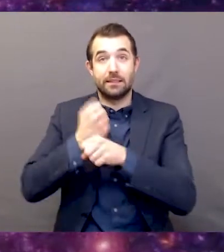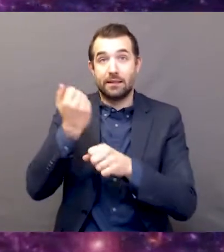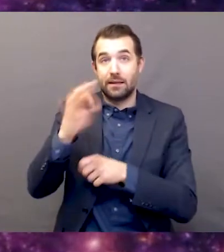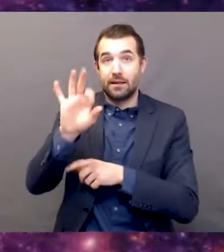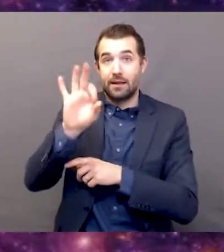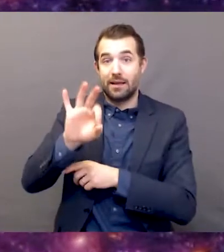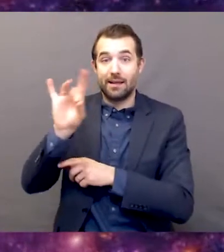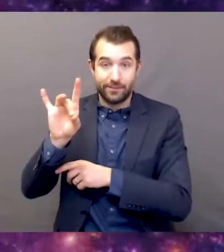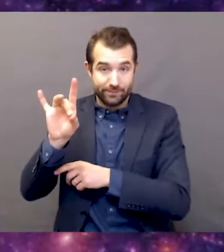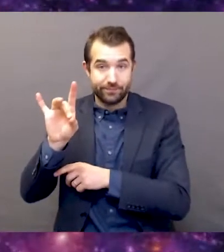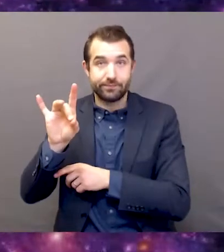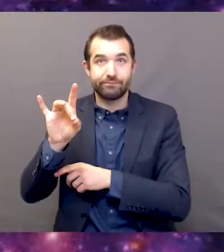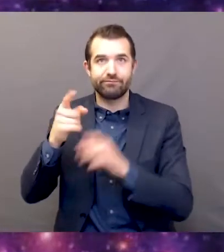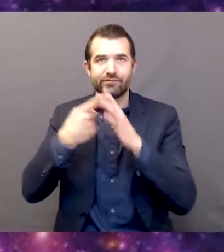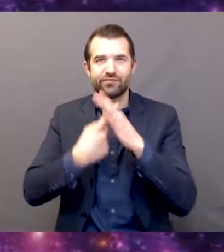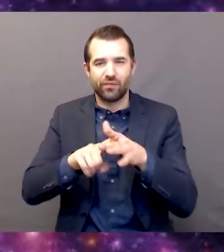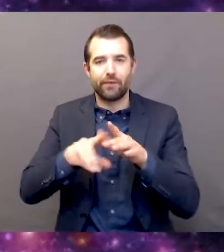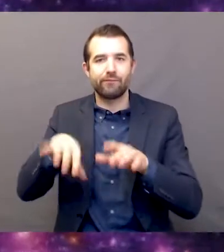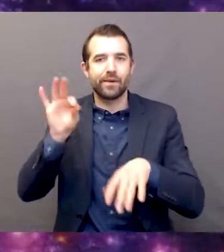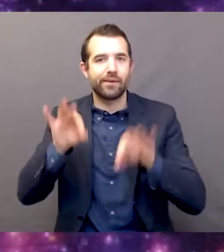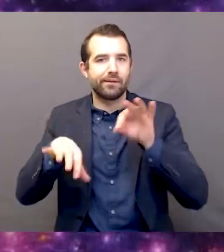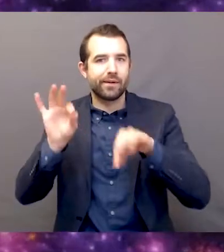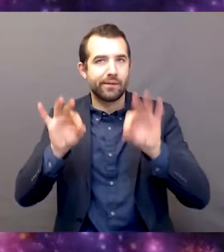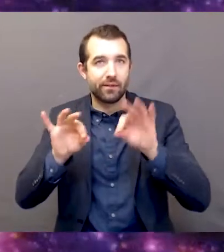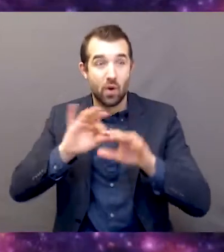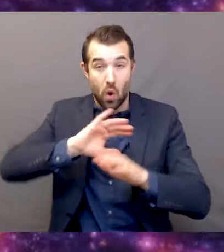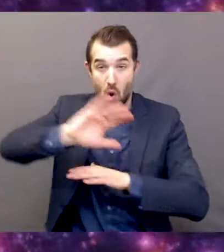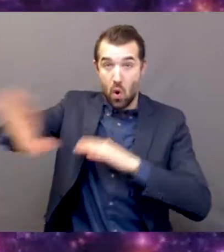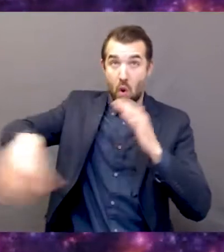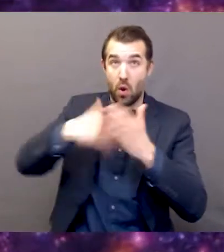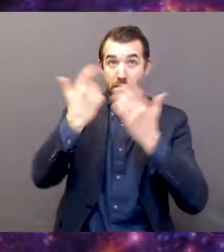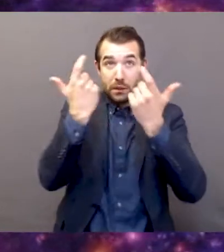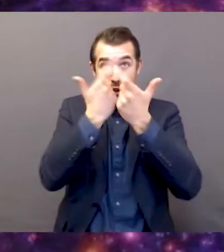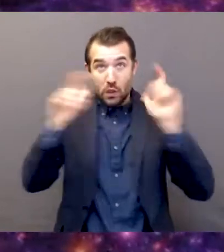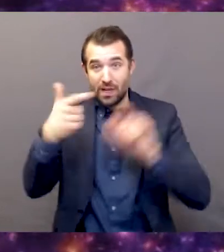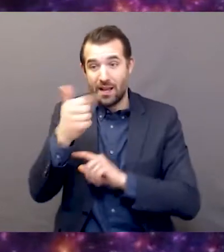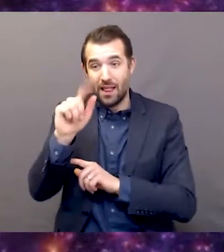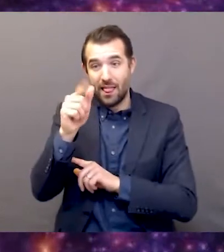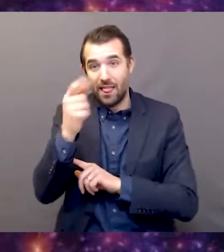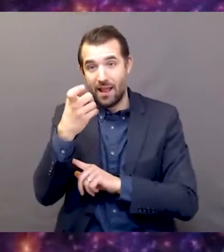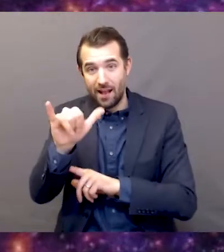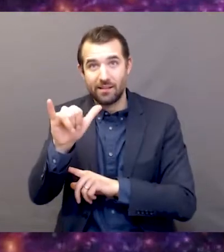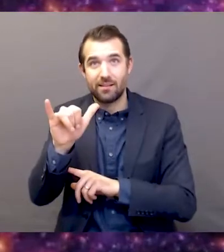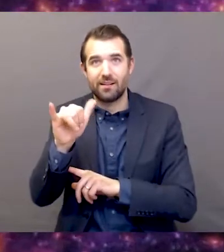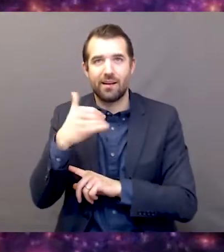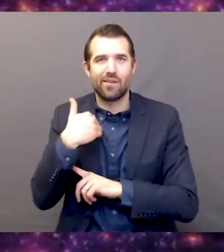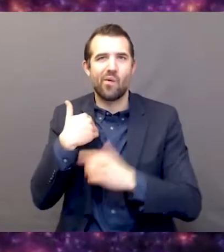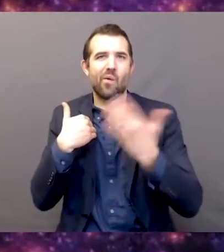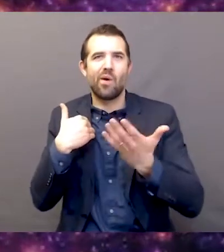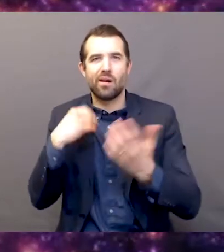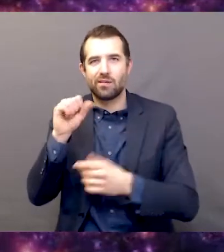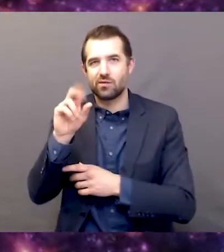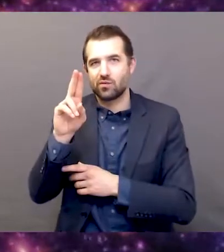1998 was that all massive galaxies seem to have supermassive black holes at their centers. And you see a schematic of